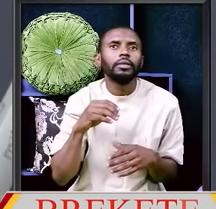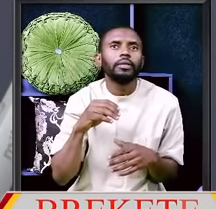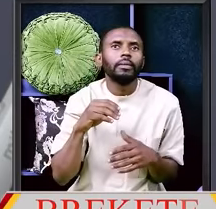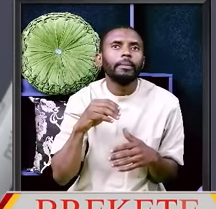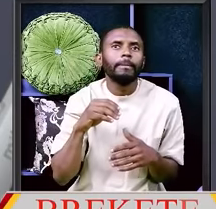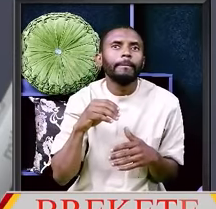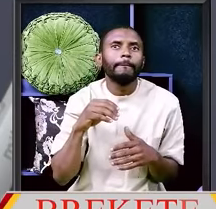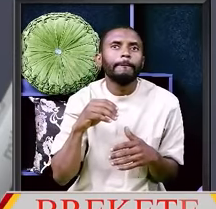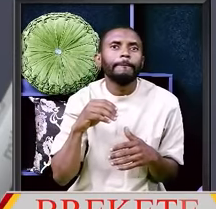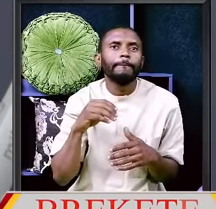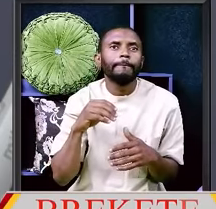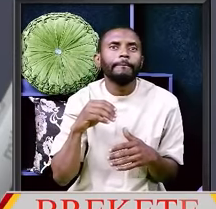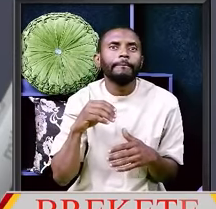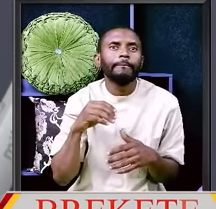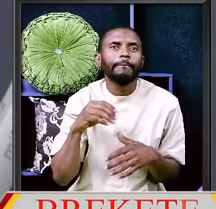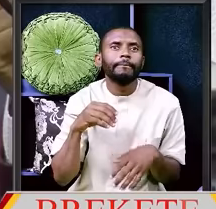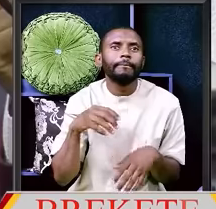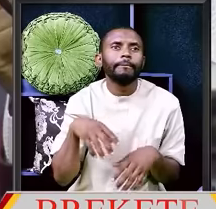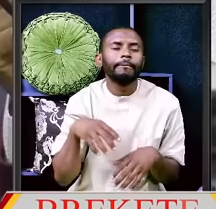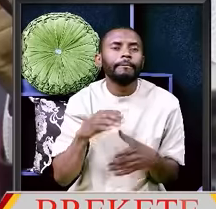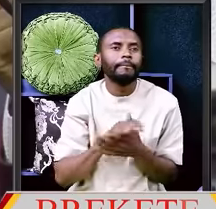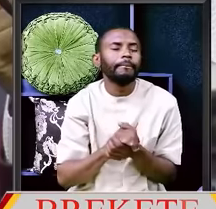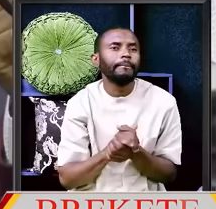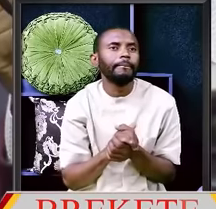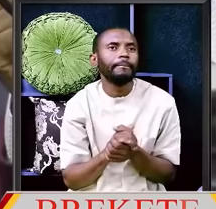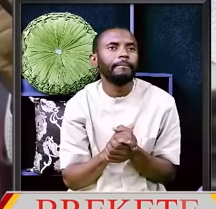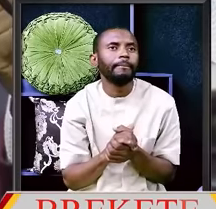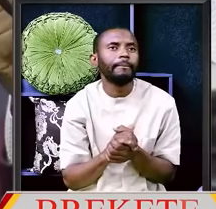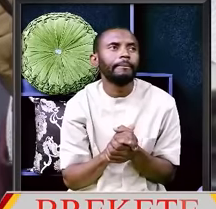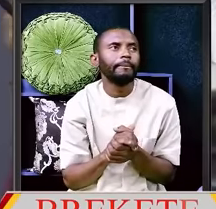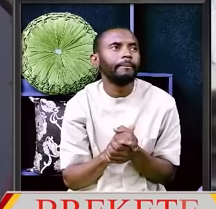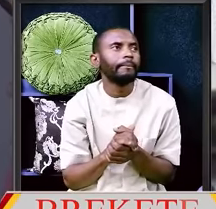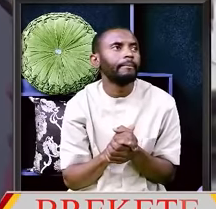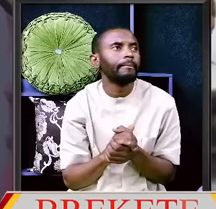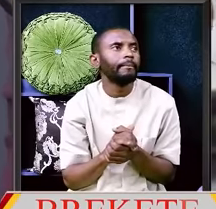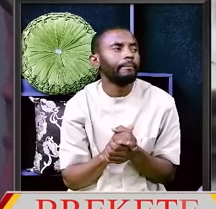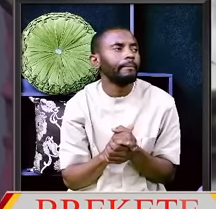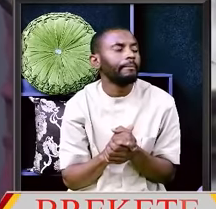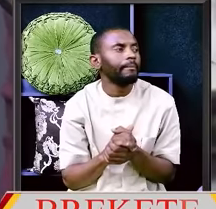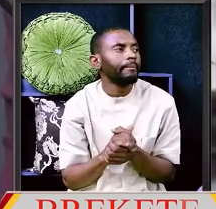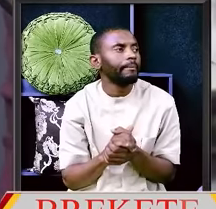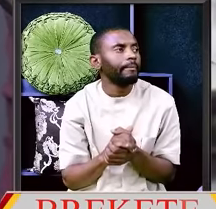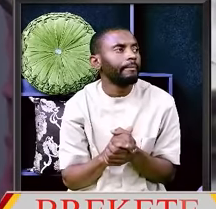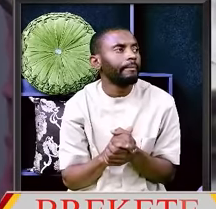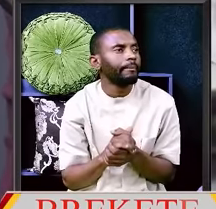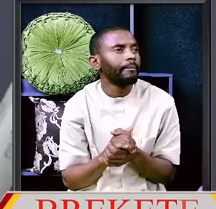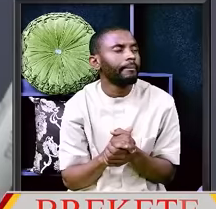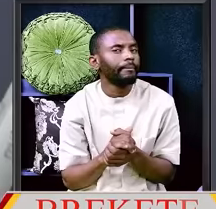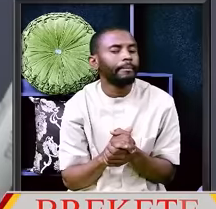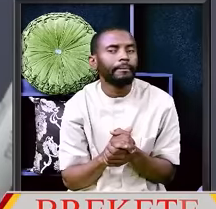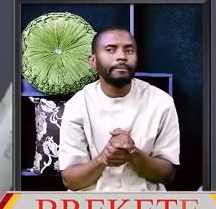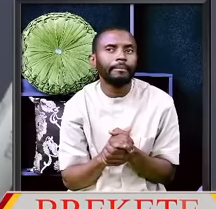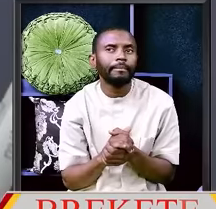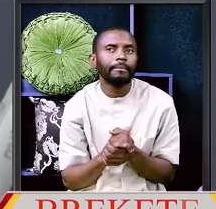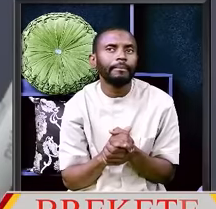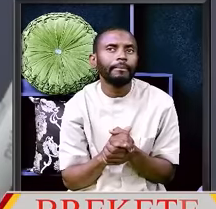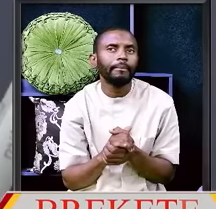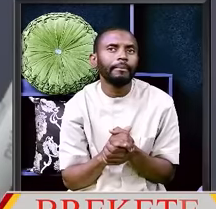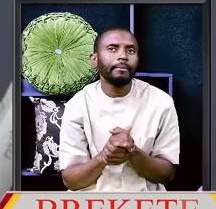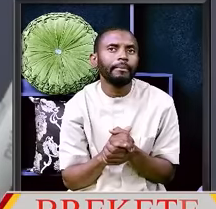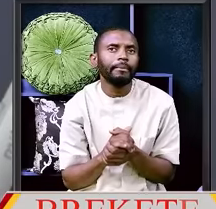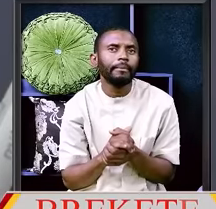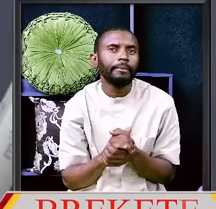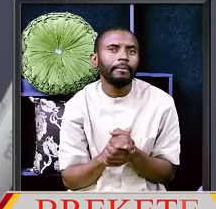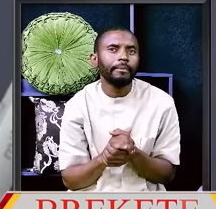justice and there are some for injustice. It's so unfortunate that nobody knows how people